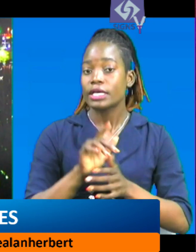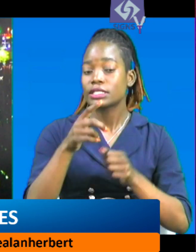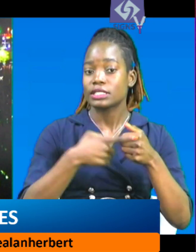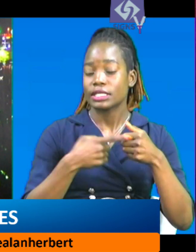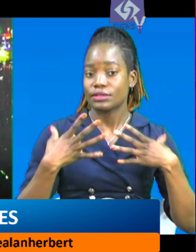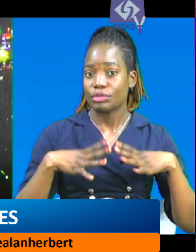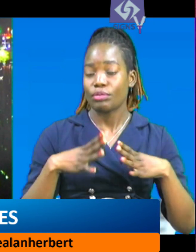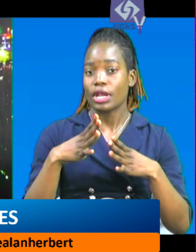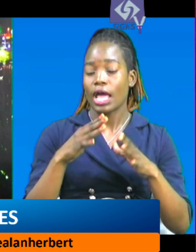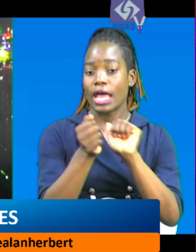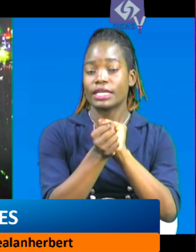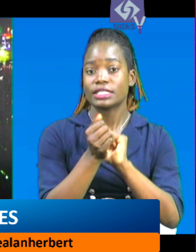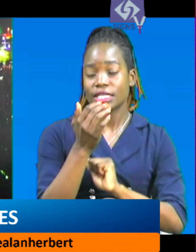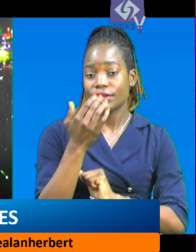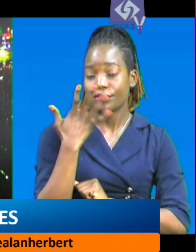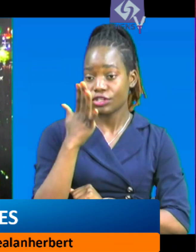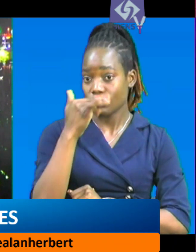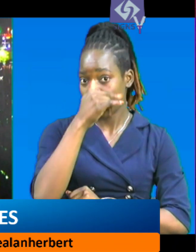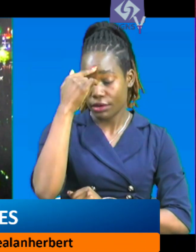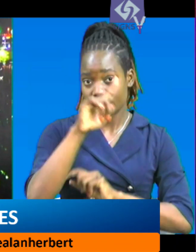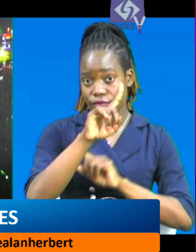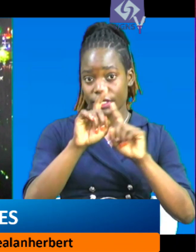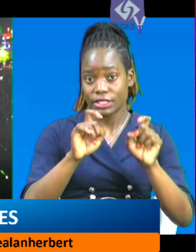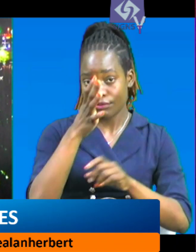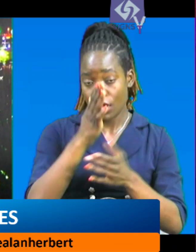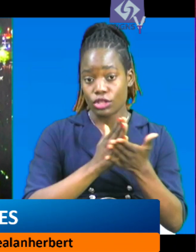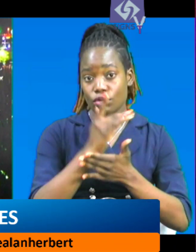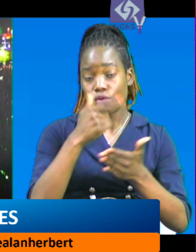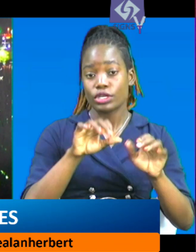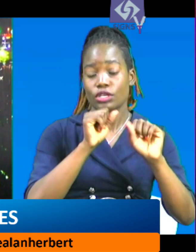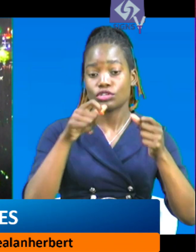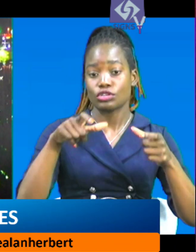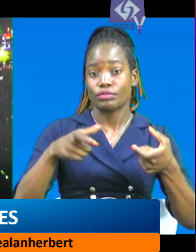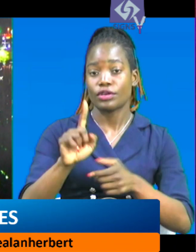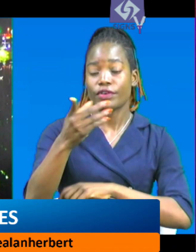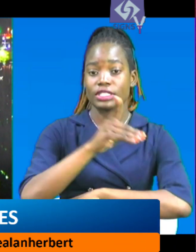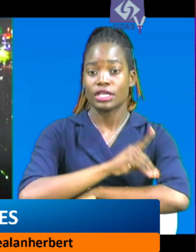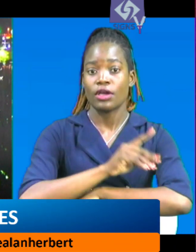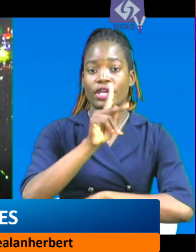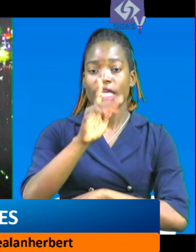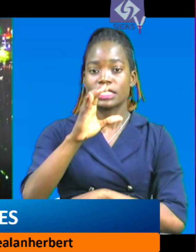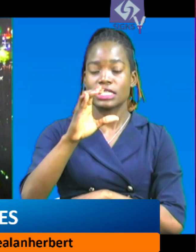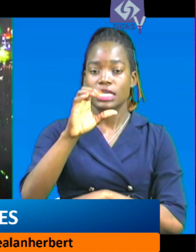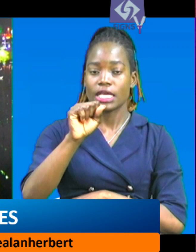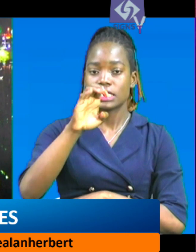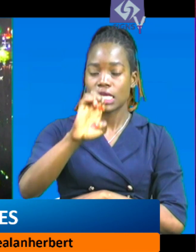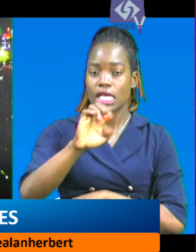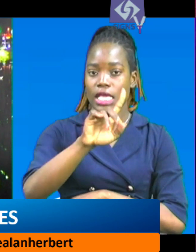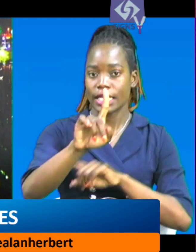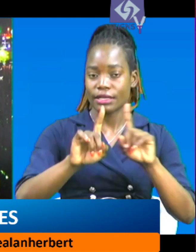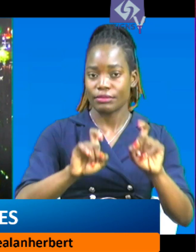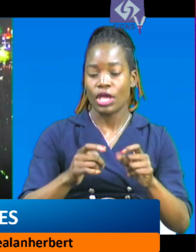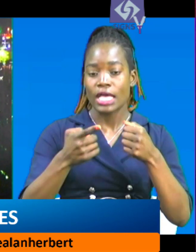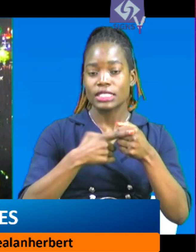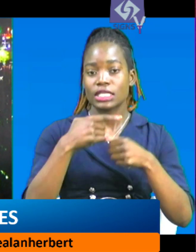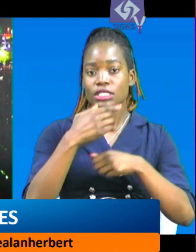6 people have been arrested for examination malpractice through social media site Telegram on the first day of KCSE examinations.